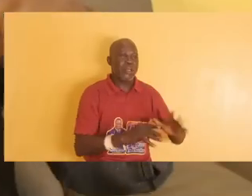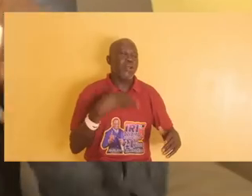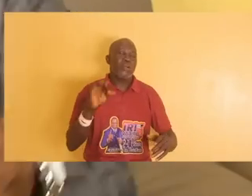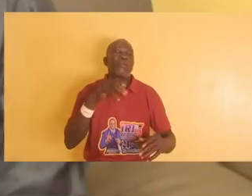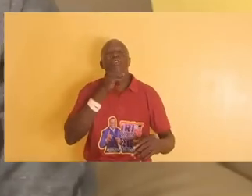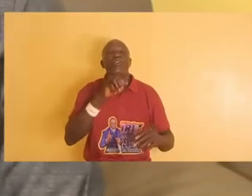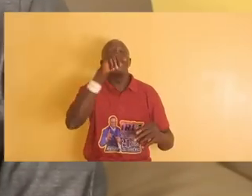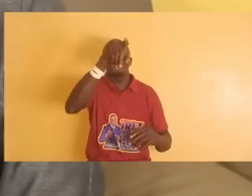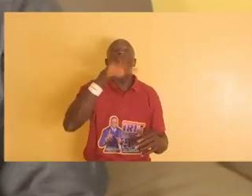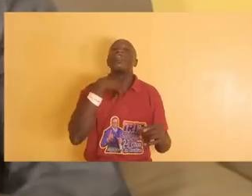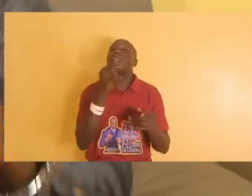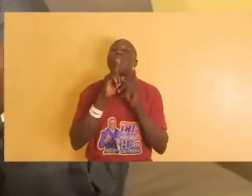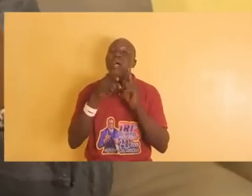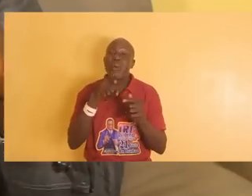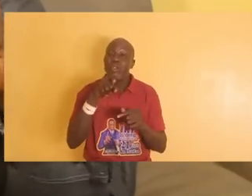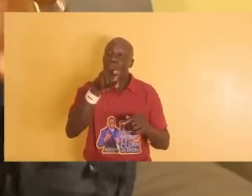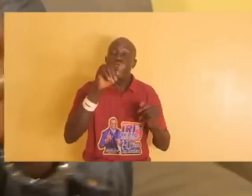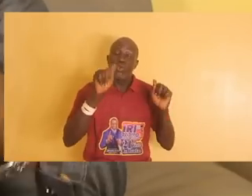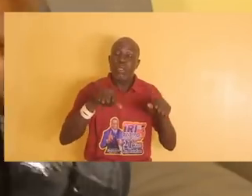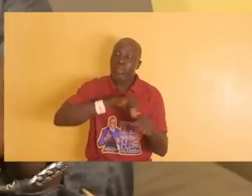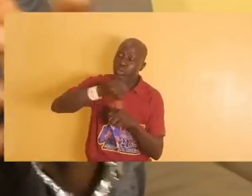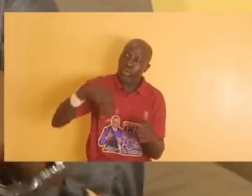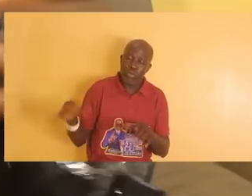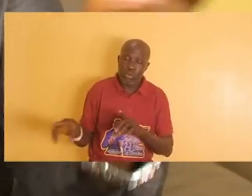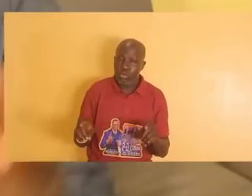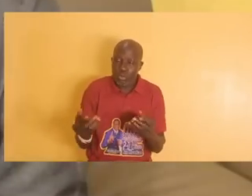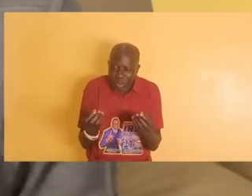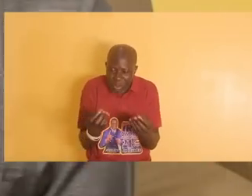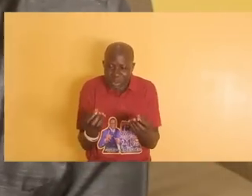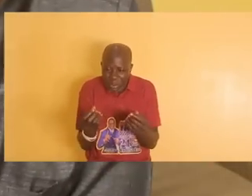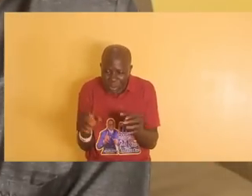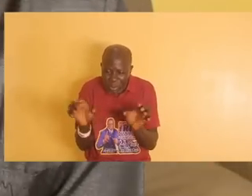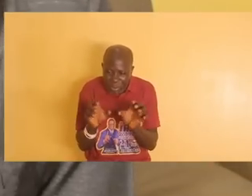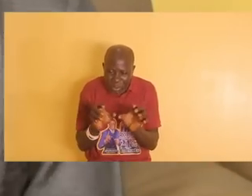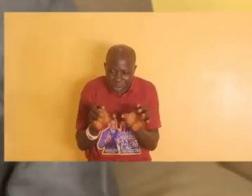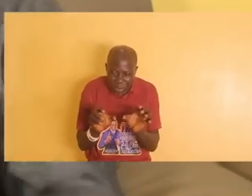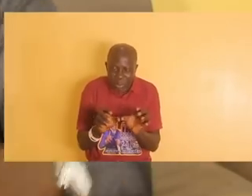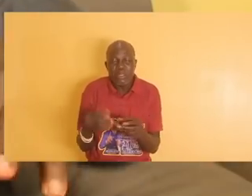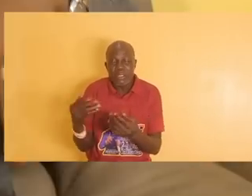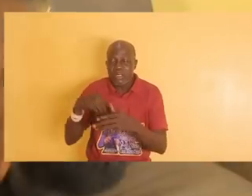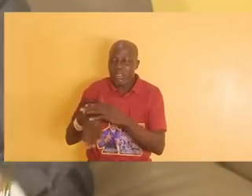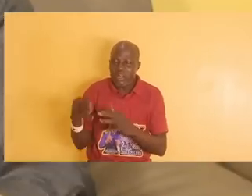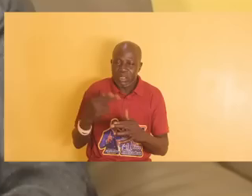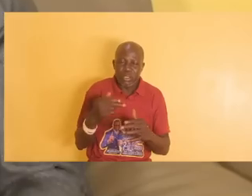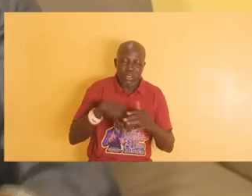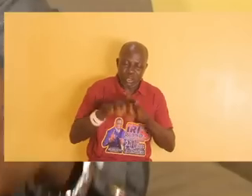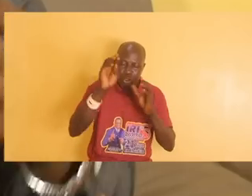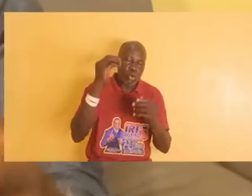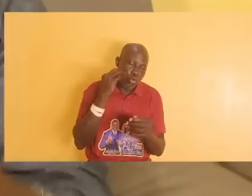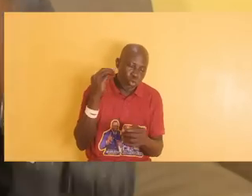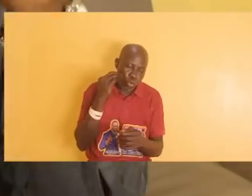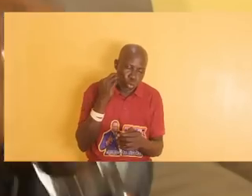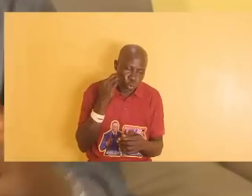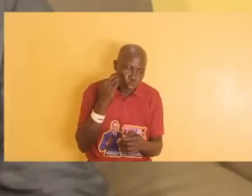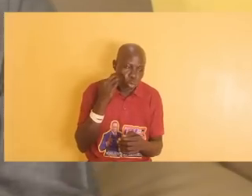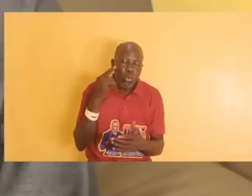You are the one pastor. You are the one that's talking. You can handle all this little case. Ole shebuba one kekeke one. Nili arai. In your home.